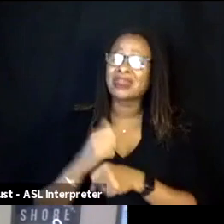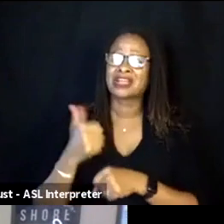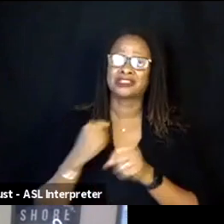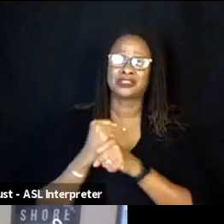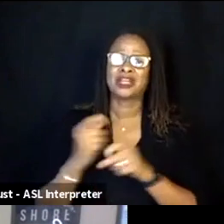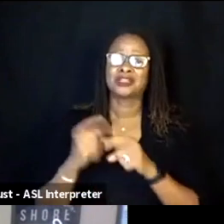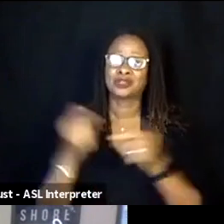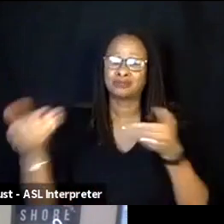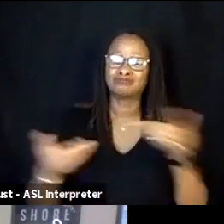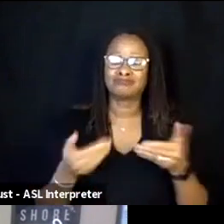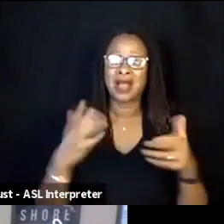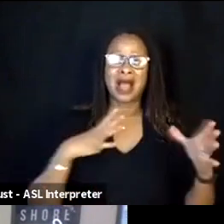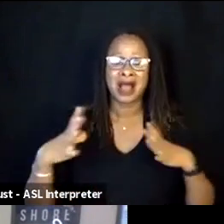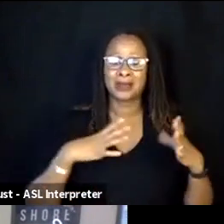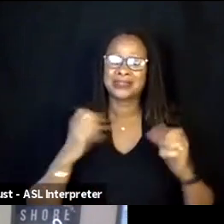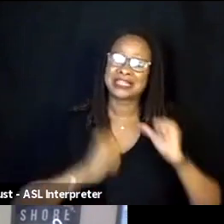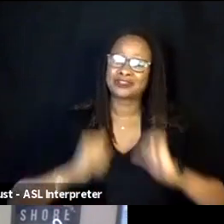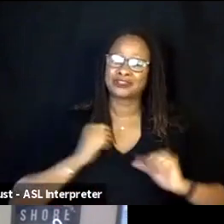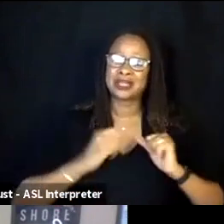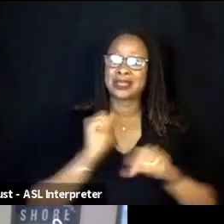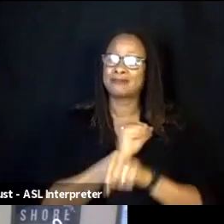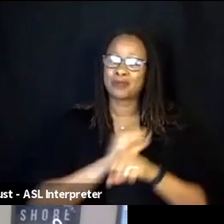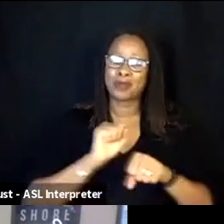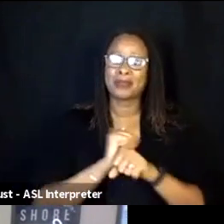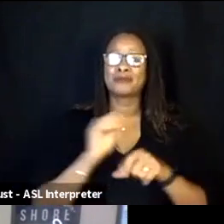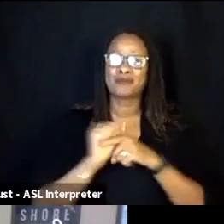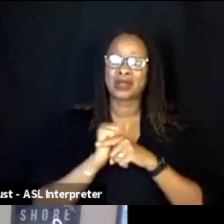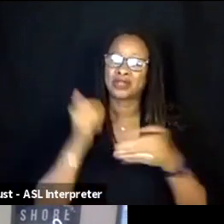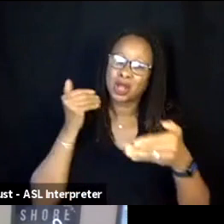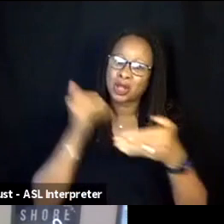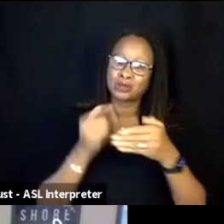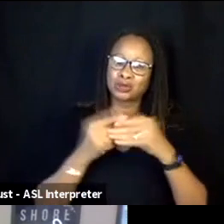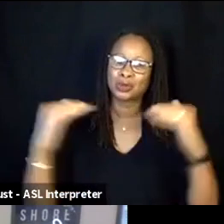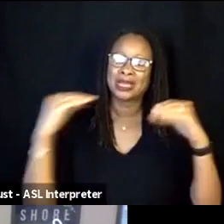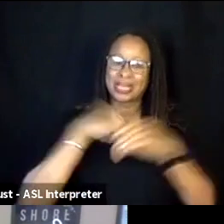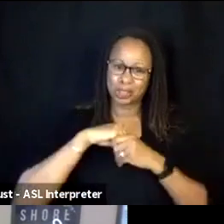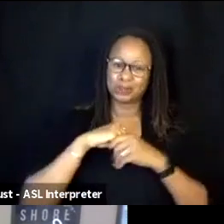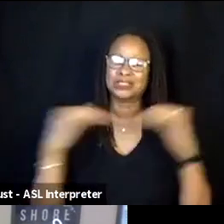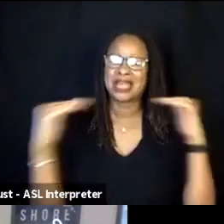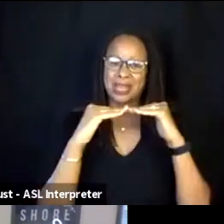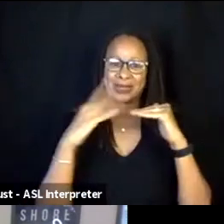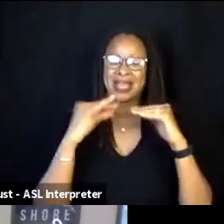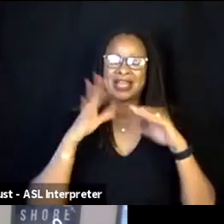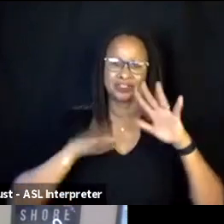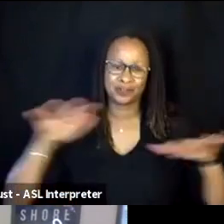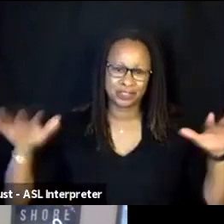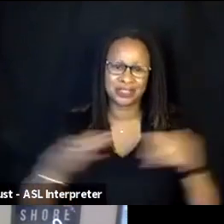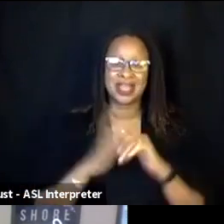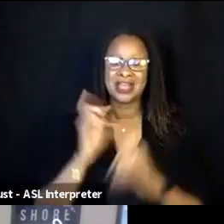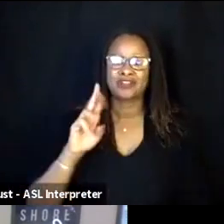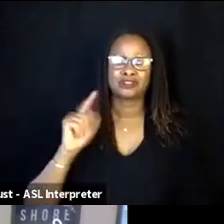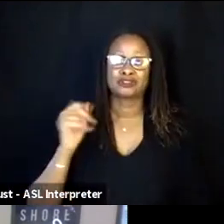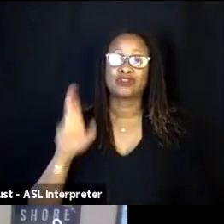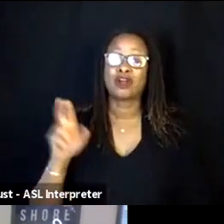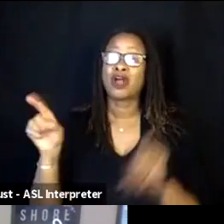usher Hollywood's entertainment and employment practices further toward inclusion, equity, and diversity. Dr. Tarr